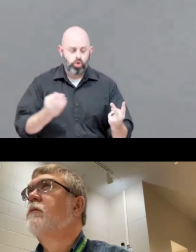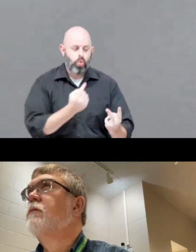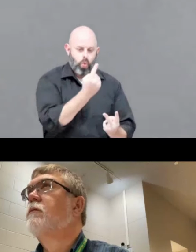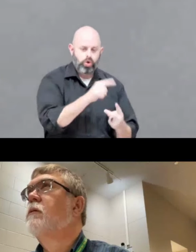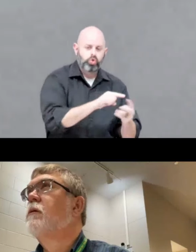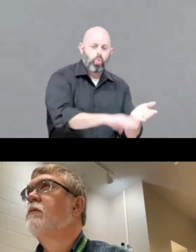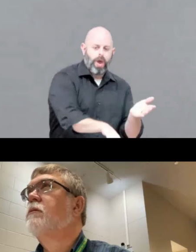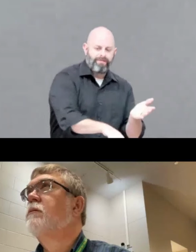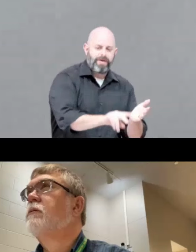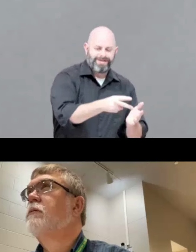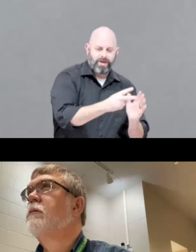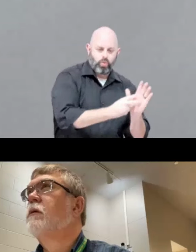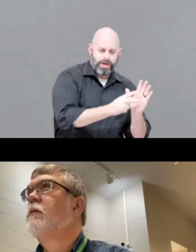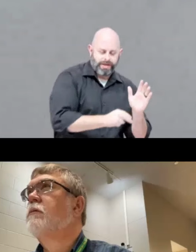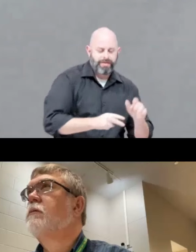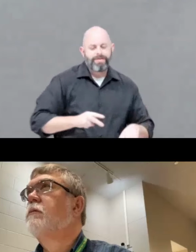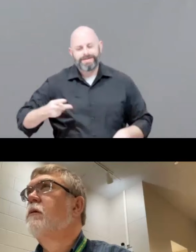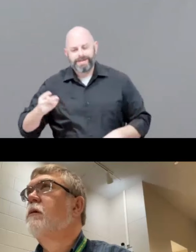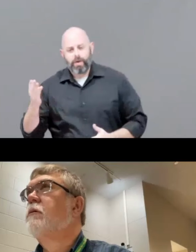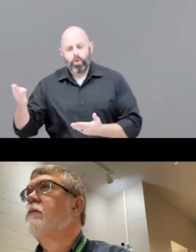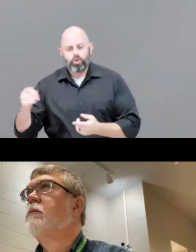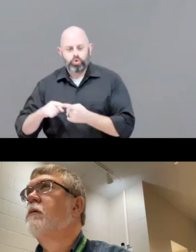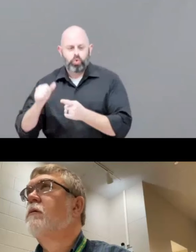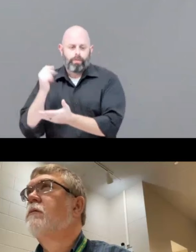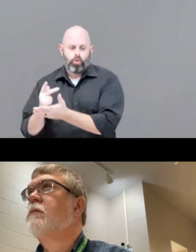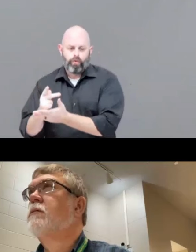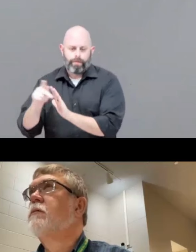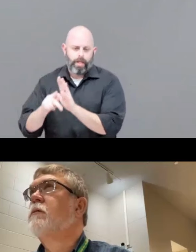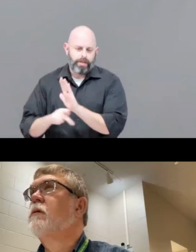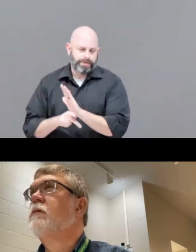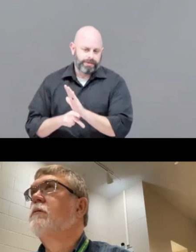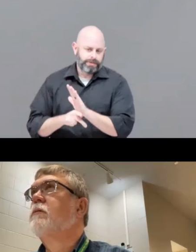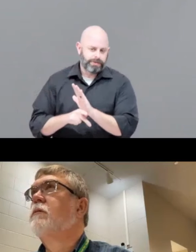a second reading, and then a motion to approve the policy.